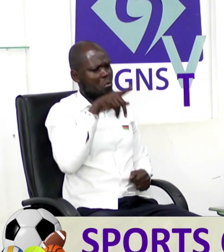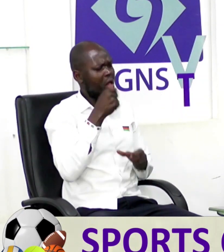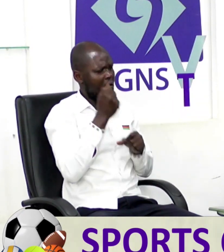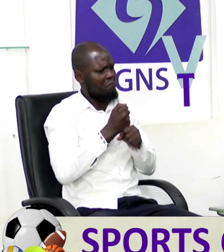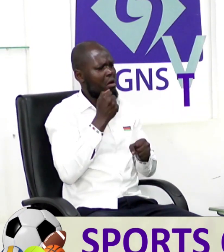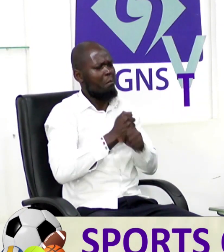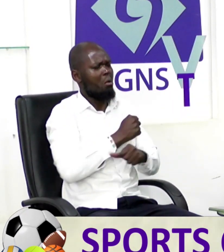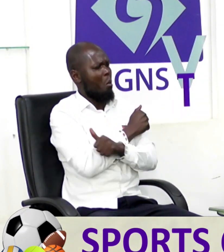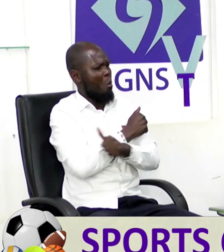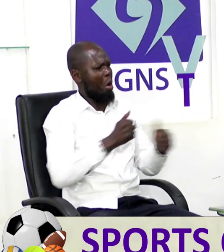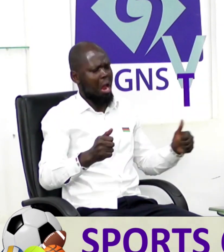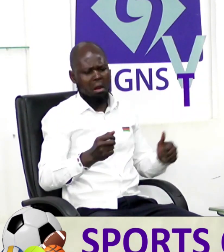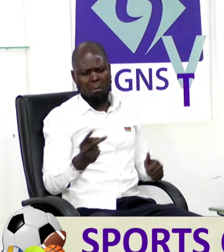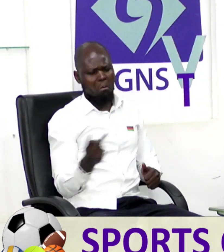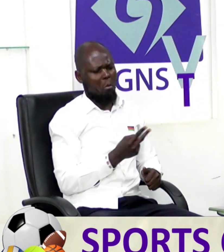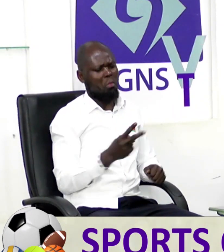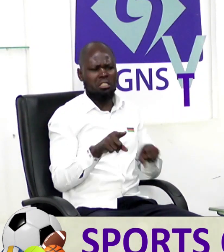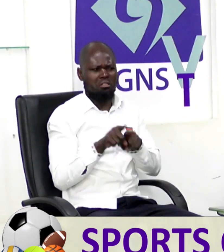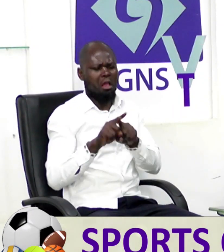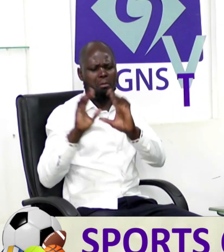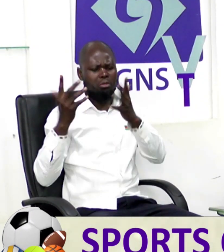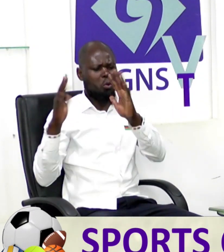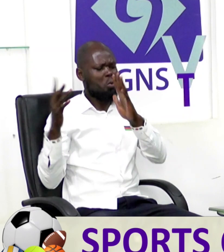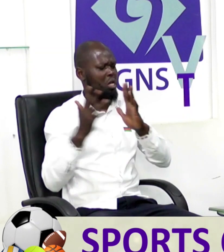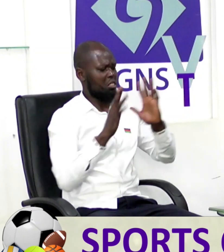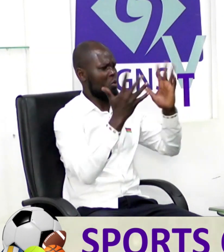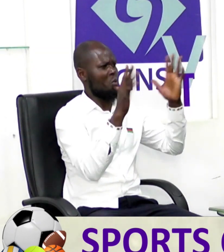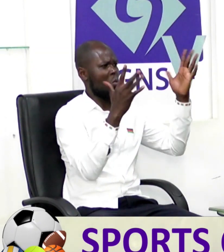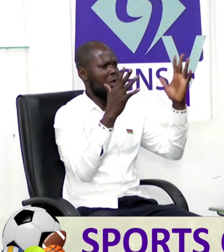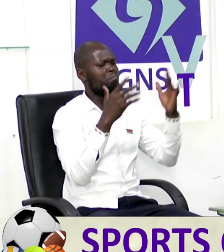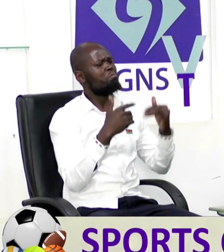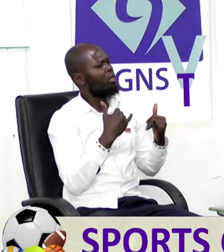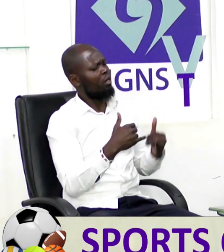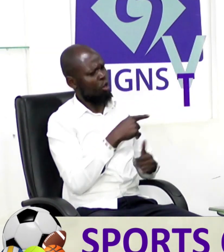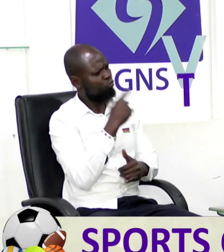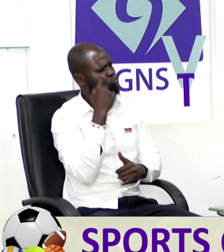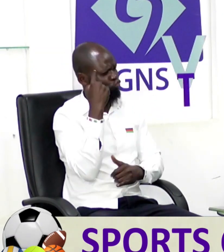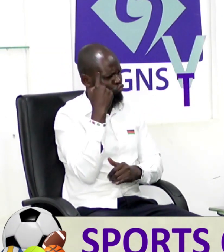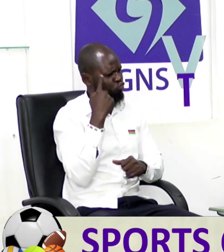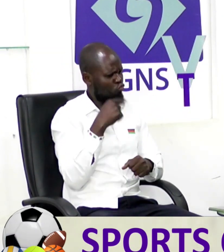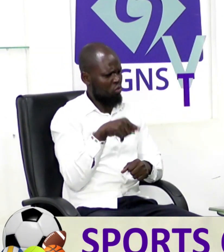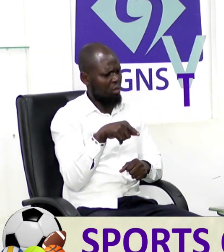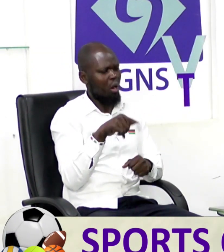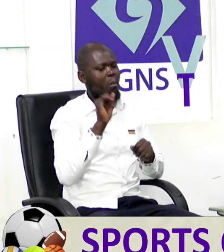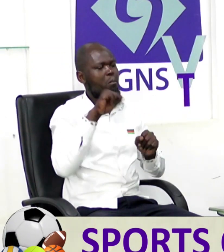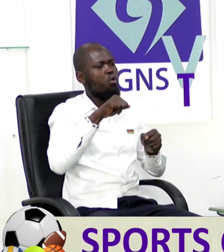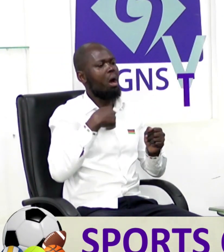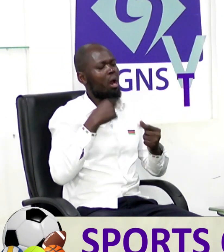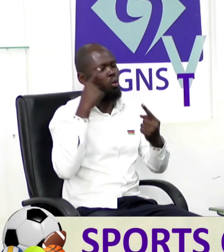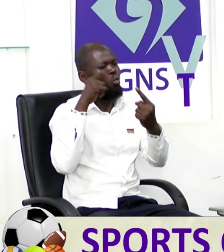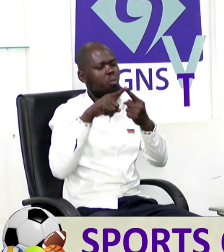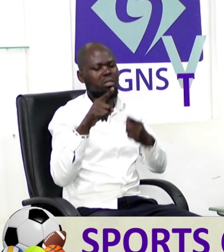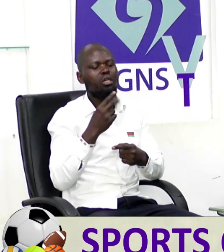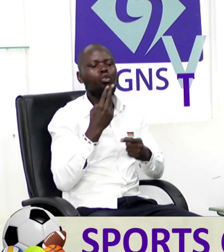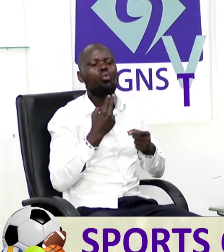to 2-0. Police were really performing well, and both teams were really good. Now, what do you think